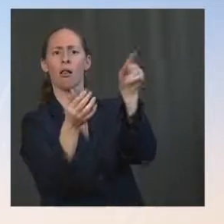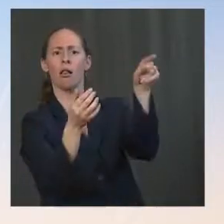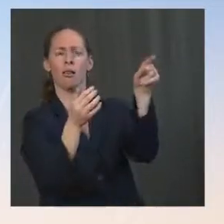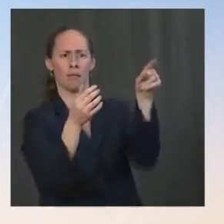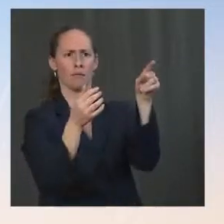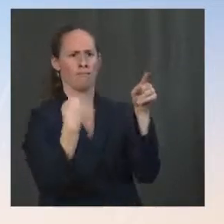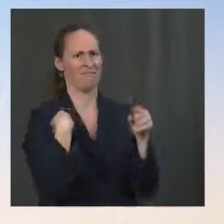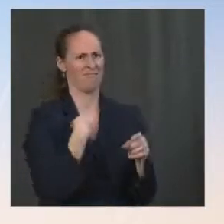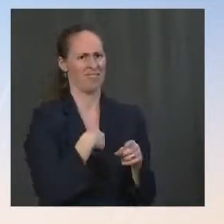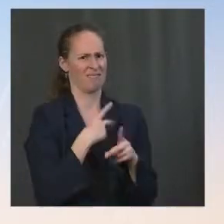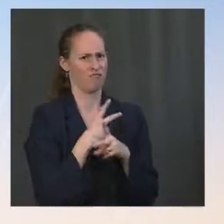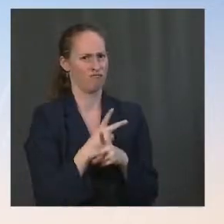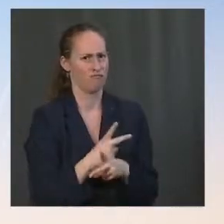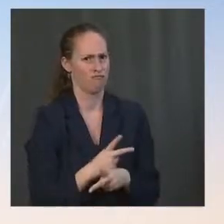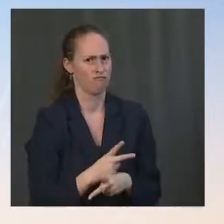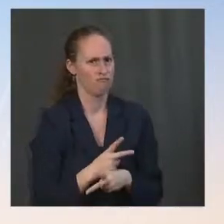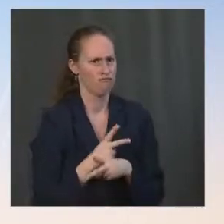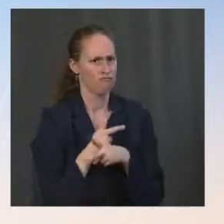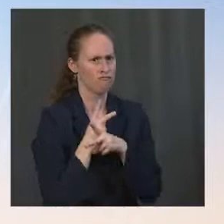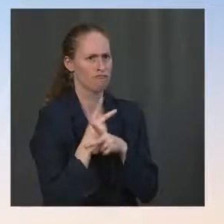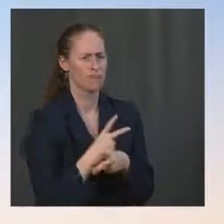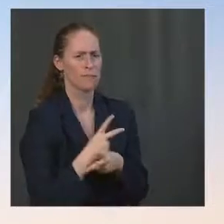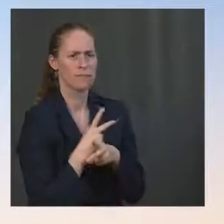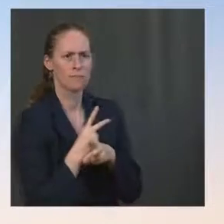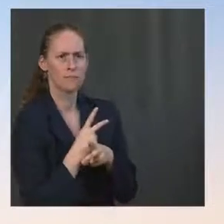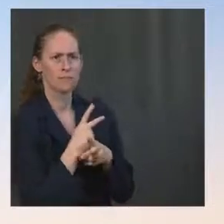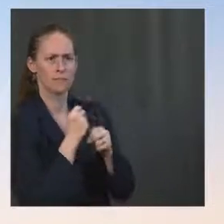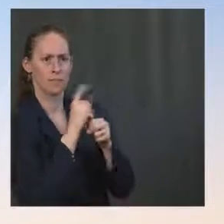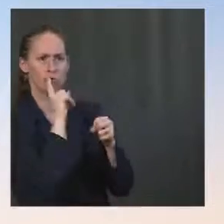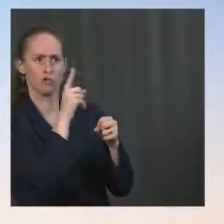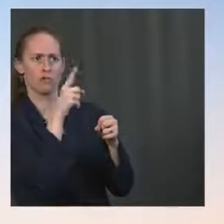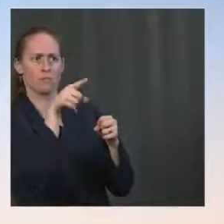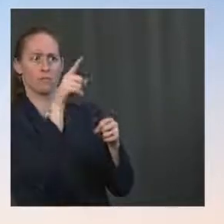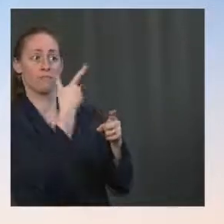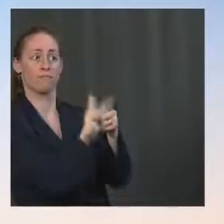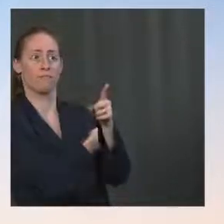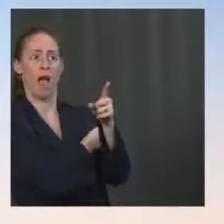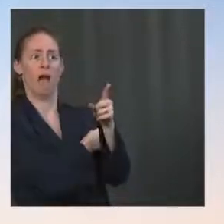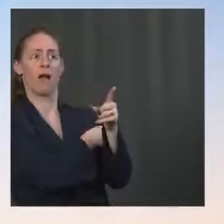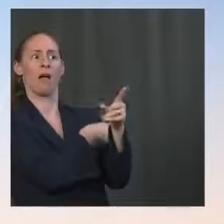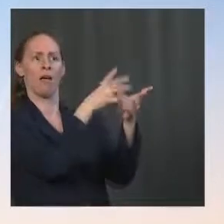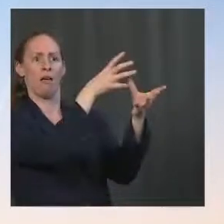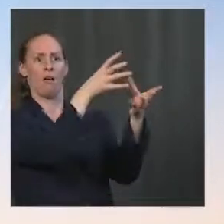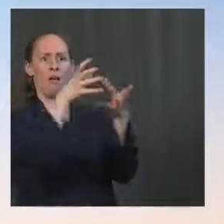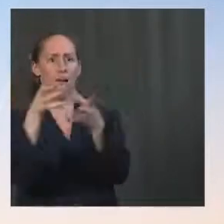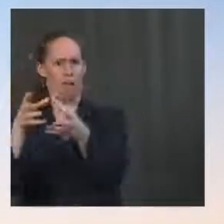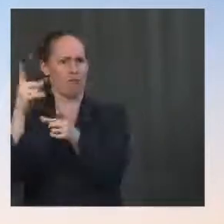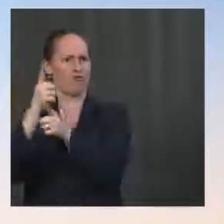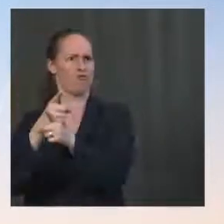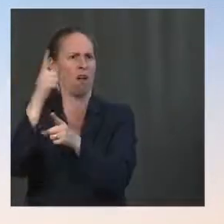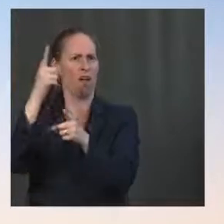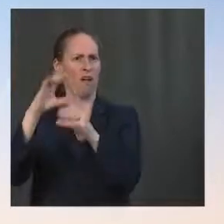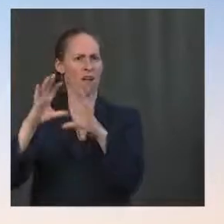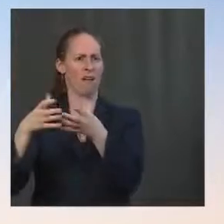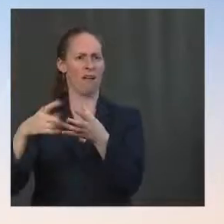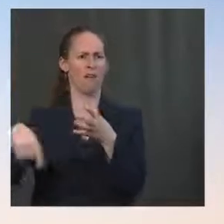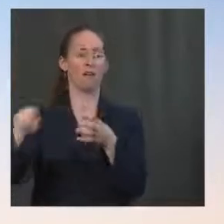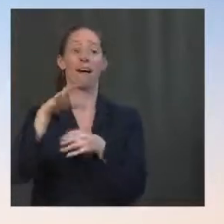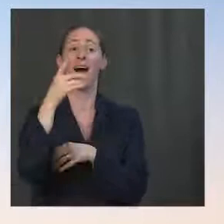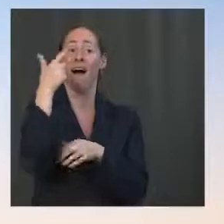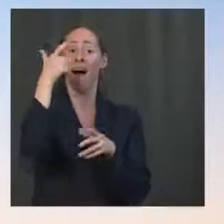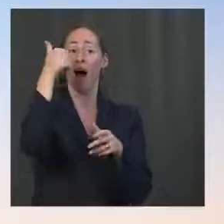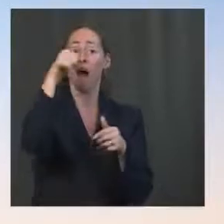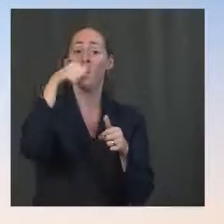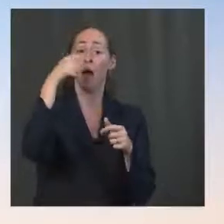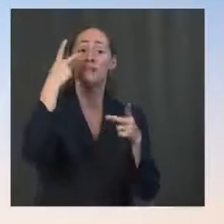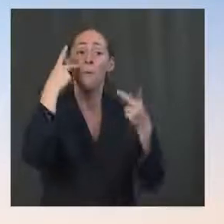focused on vaccines not getting into the right hands. And for countries we work with, and remember this was an issue with Cuba, right? We